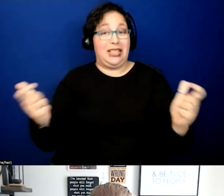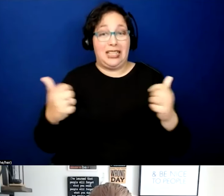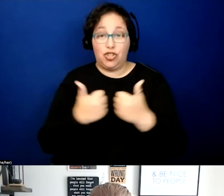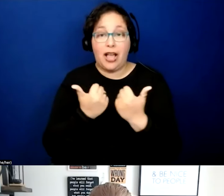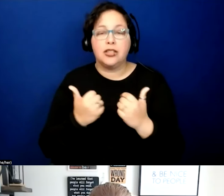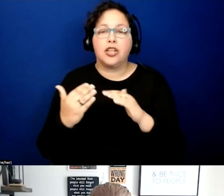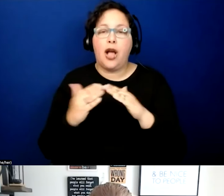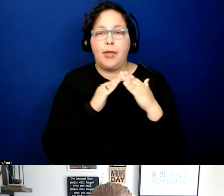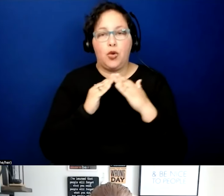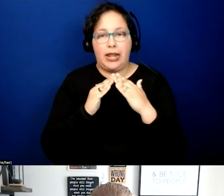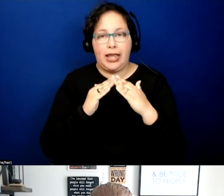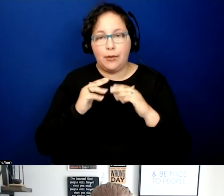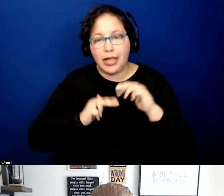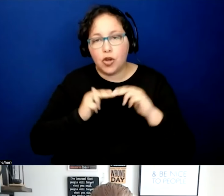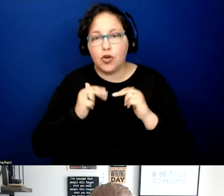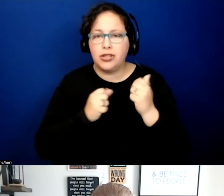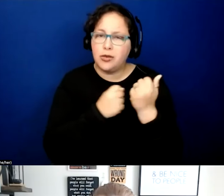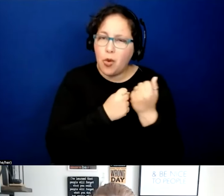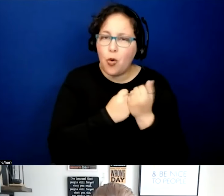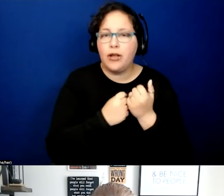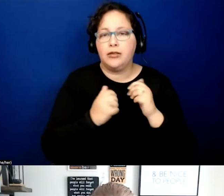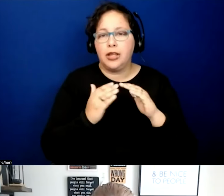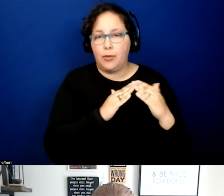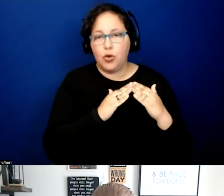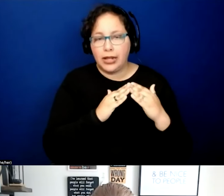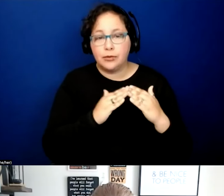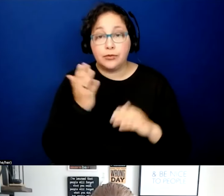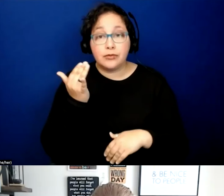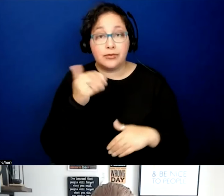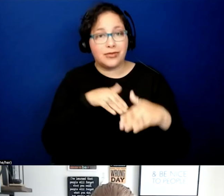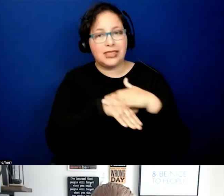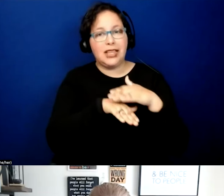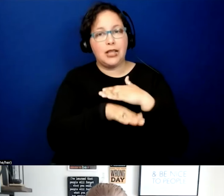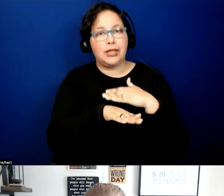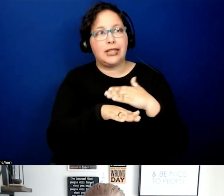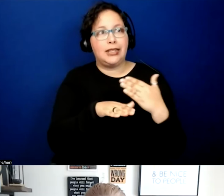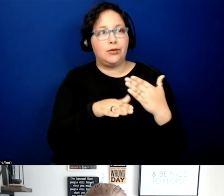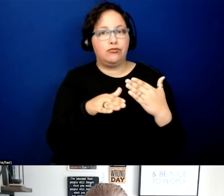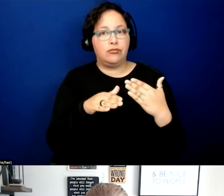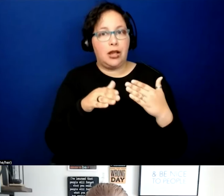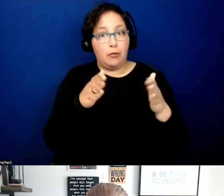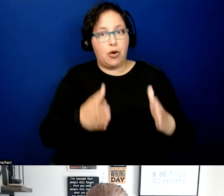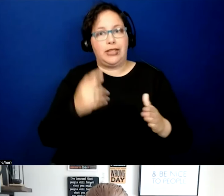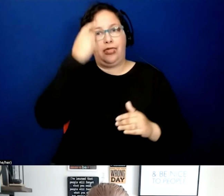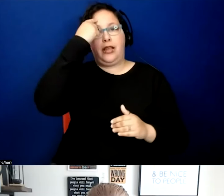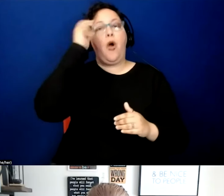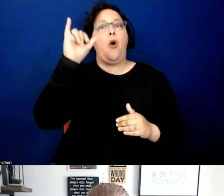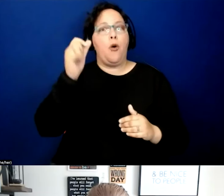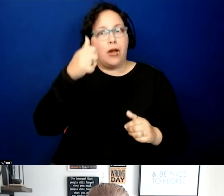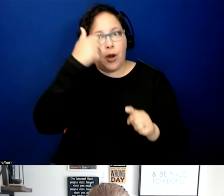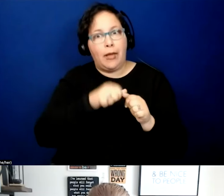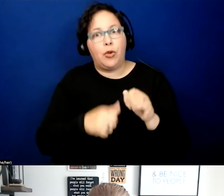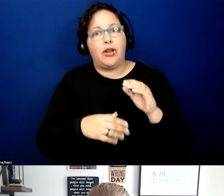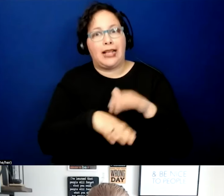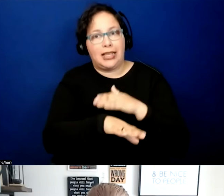community building and in supporting our communities so that accessibility becomes, or thinking about accessibility becomes, a common practice and not